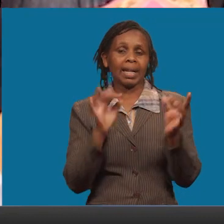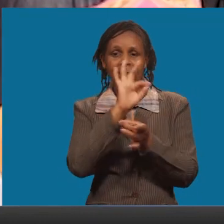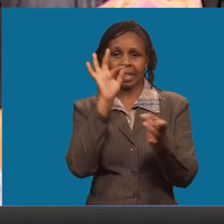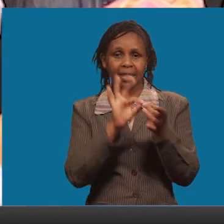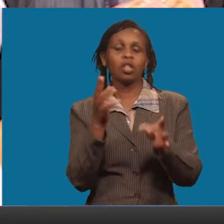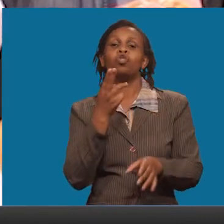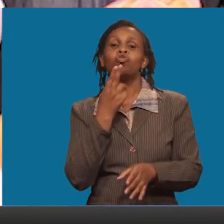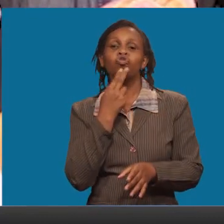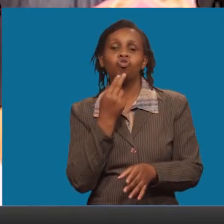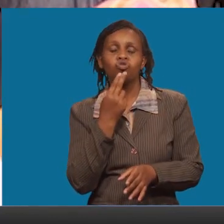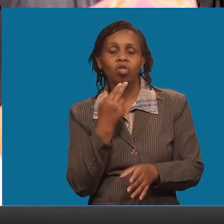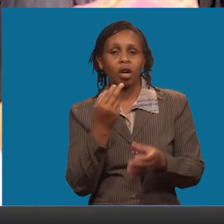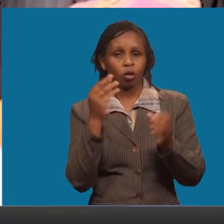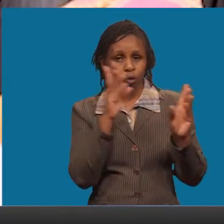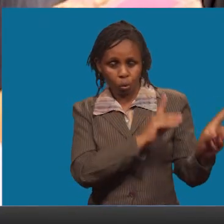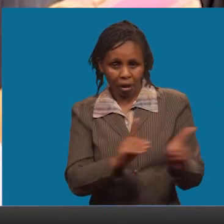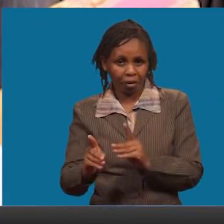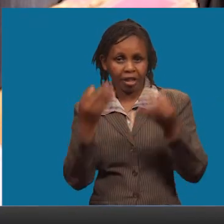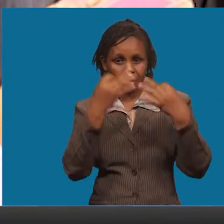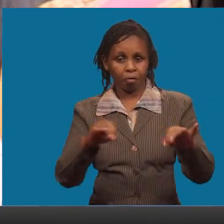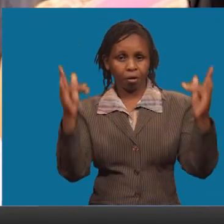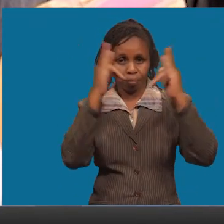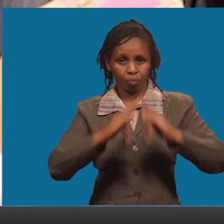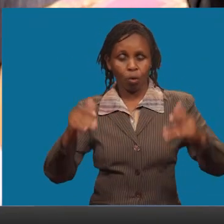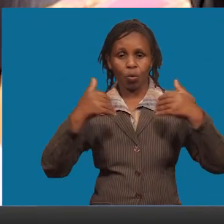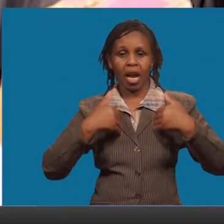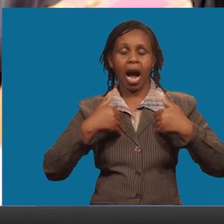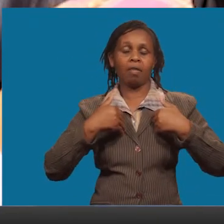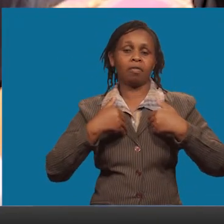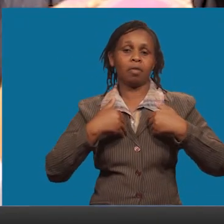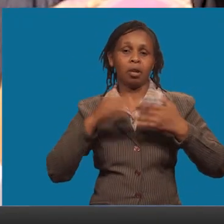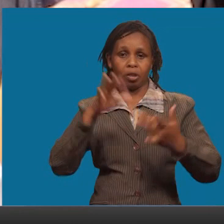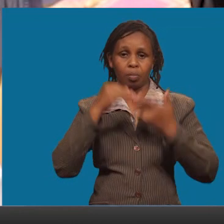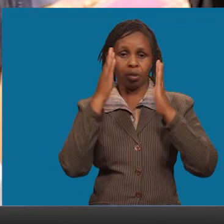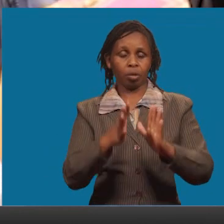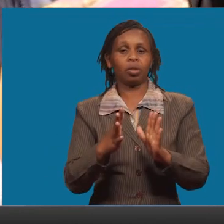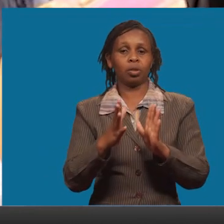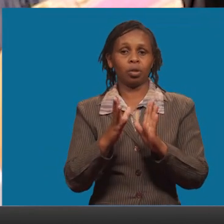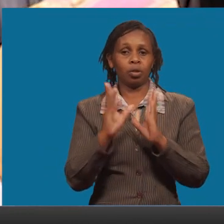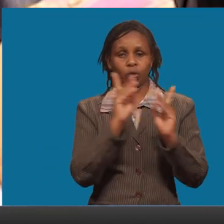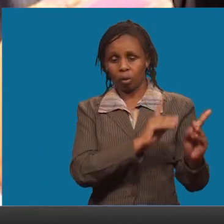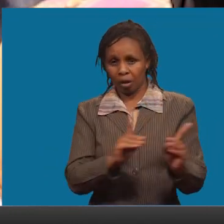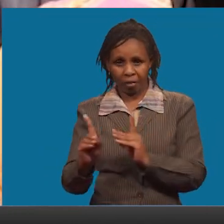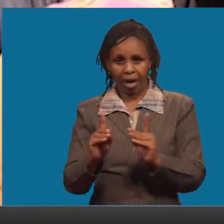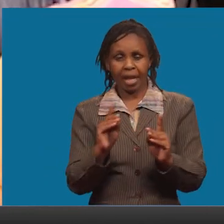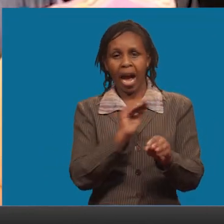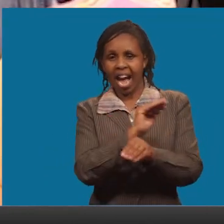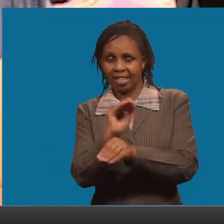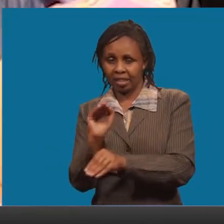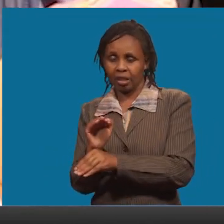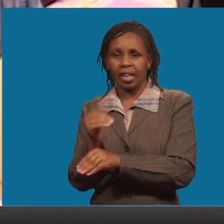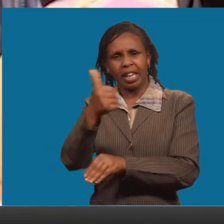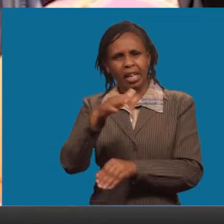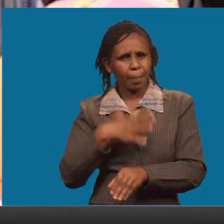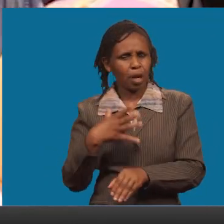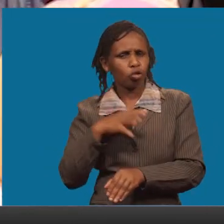a free medical camp and we have all specialists with us. We have we are doing general consultation whereby if there's somebody we sick,